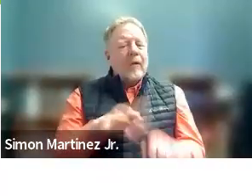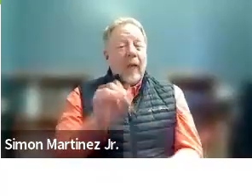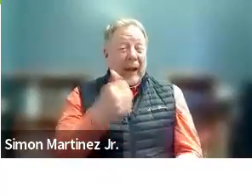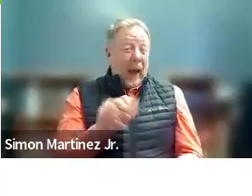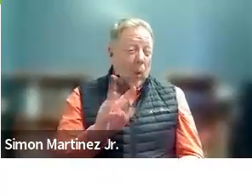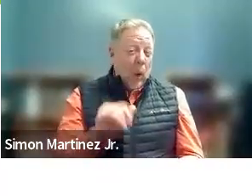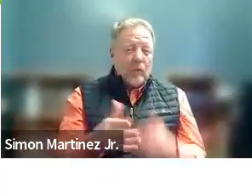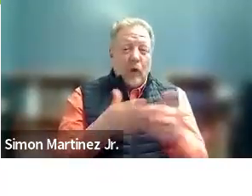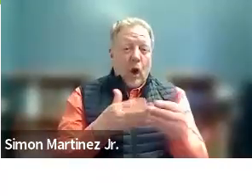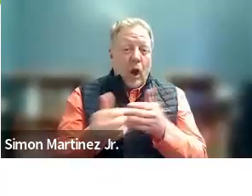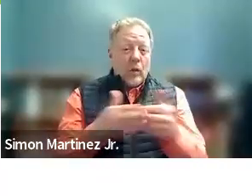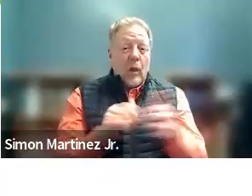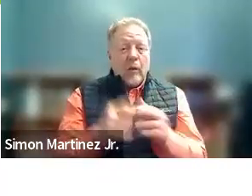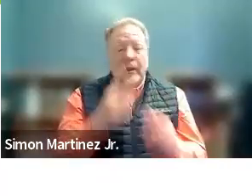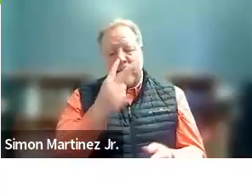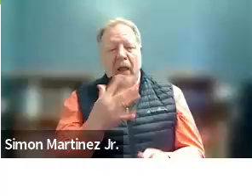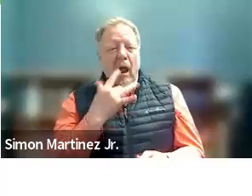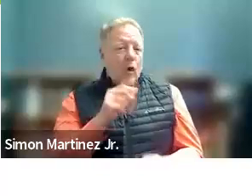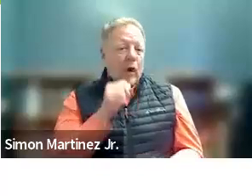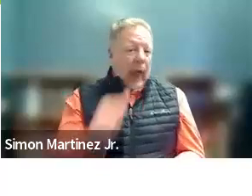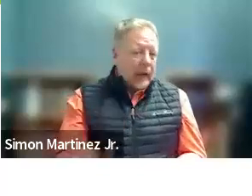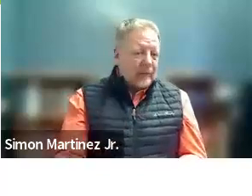anyway, regardless as if you can see the color of it.